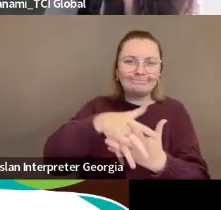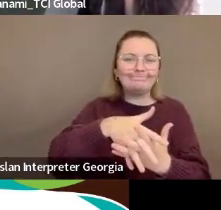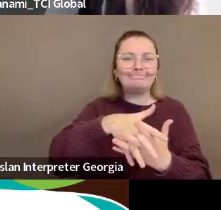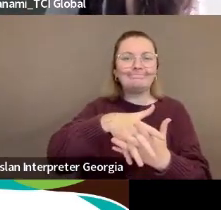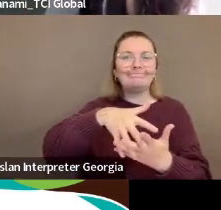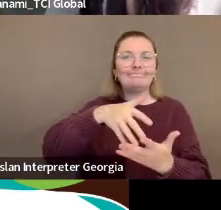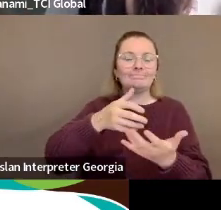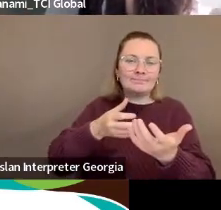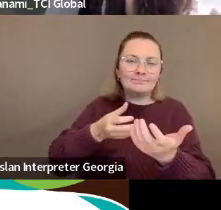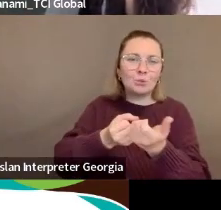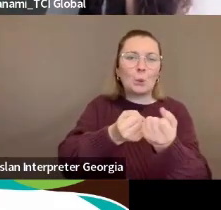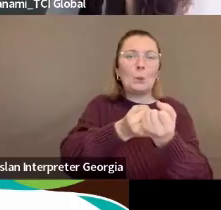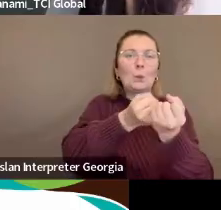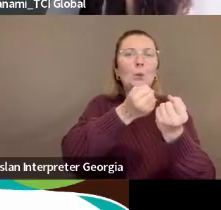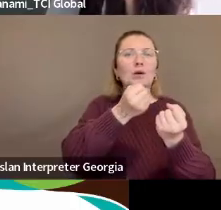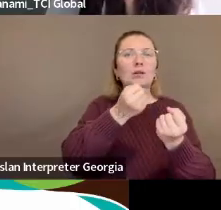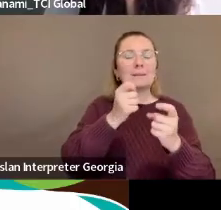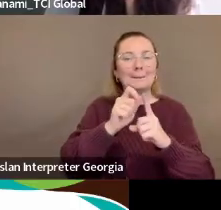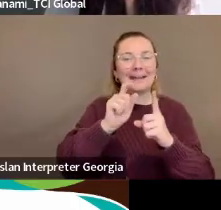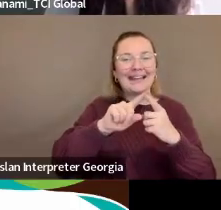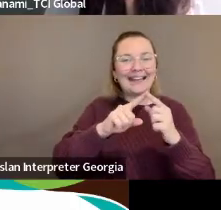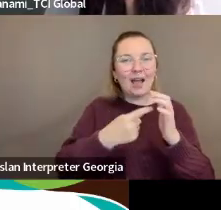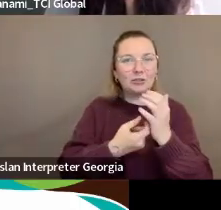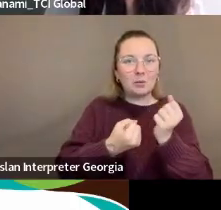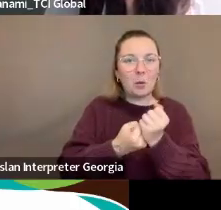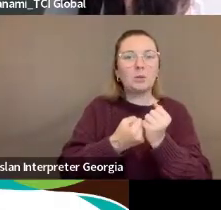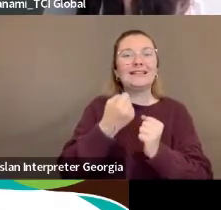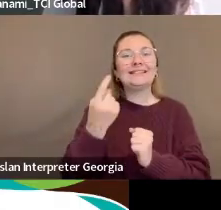crisis support approaches, peer support, and